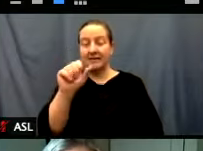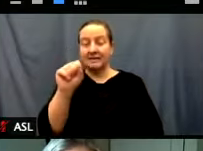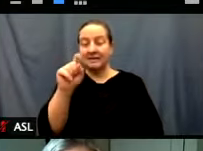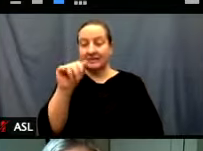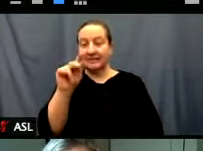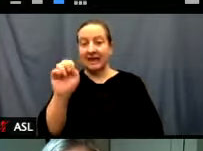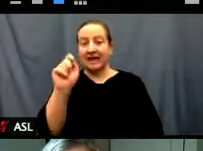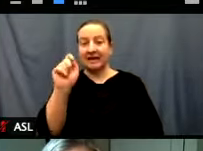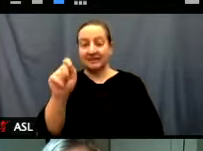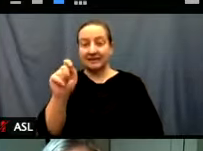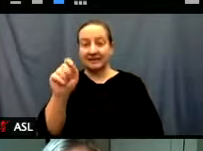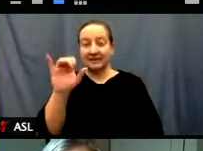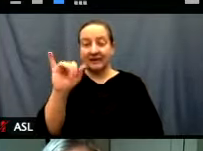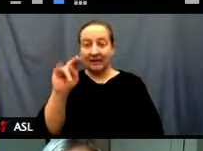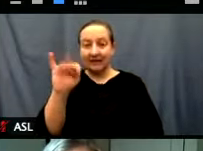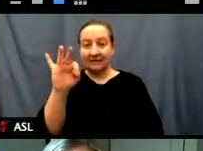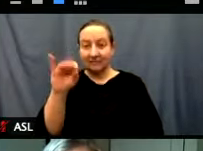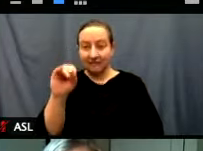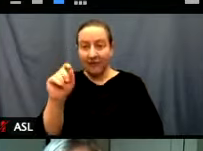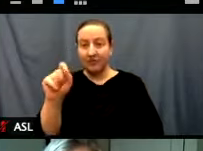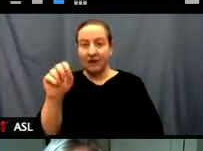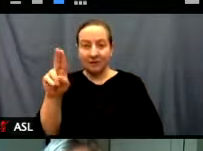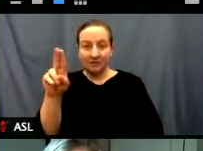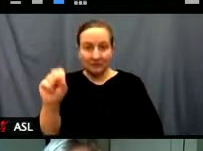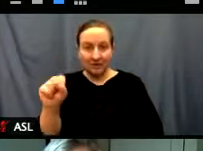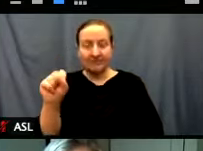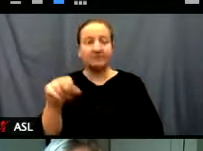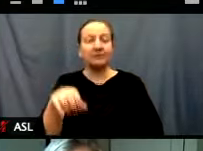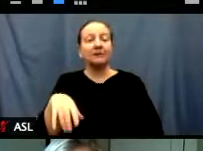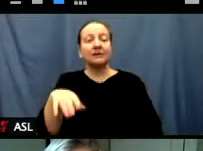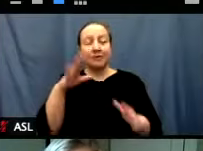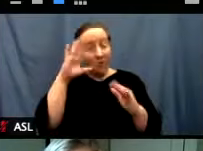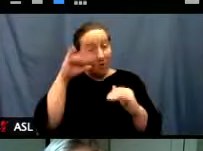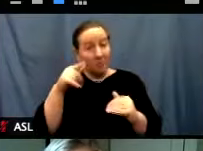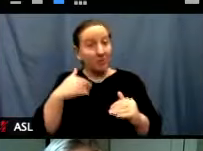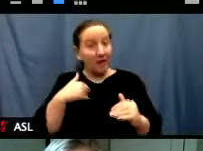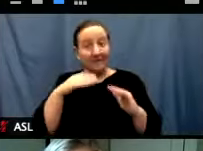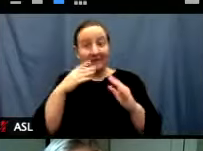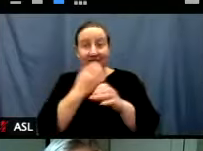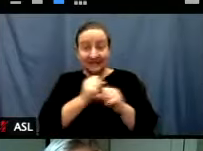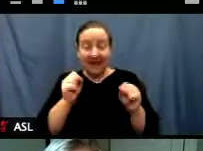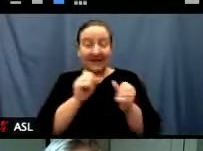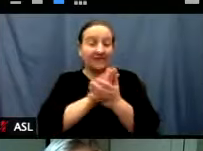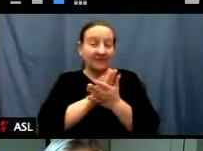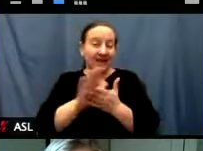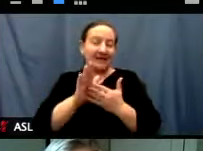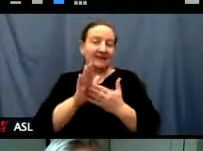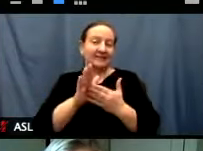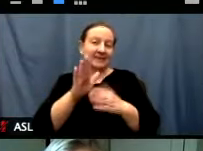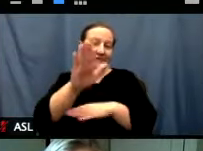media_info@state.co.us. And I hope you all have a safe and nice afternoon. Thank you.